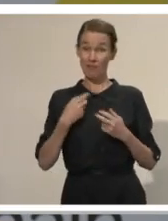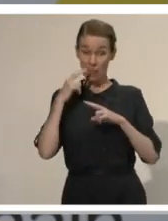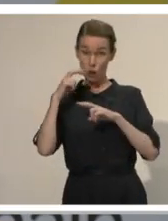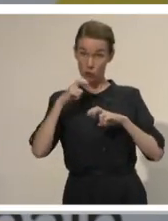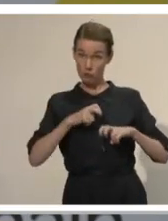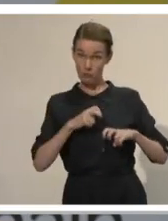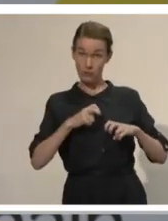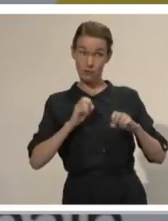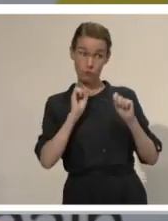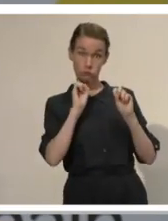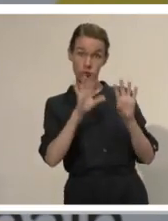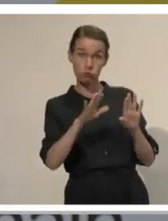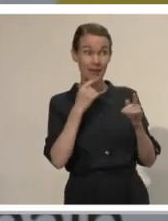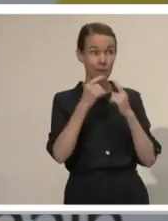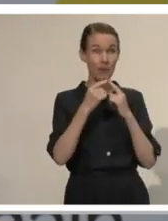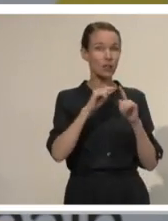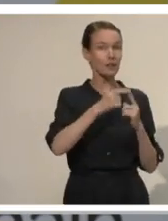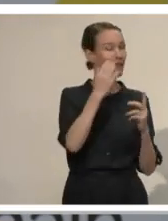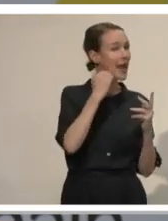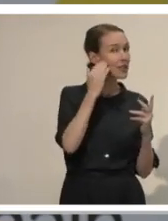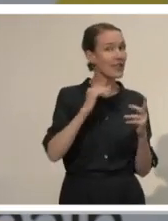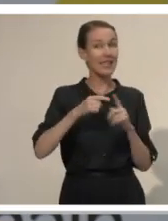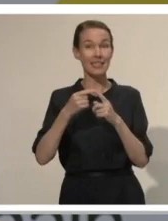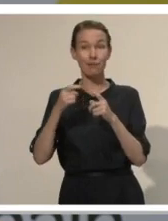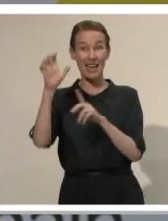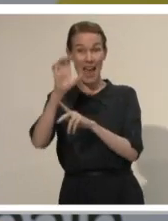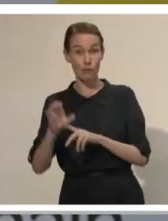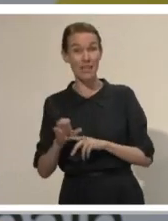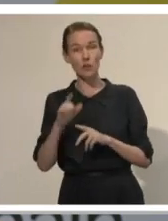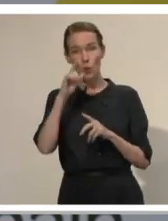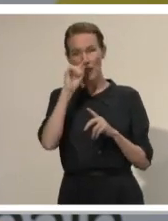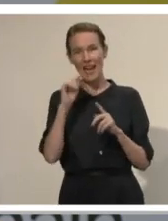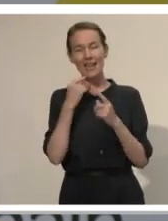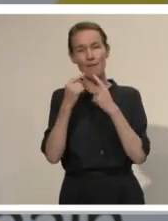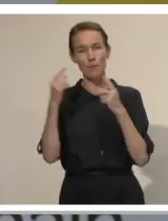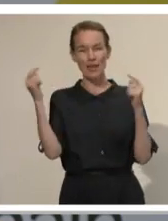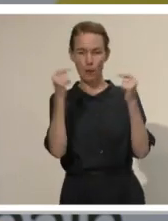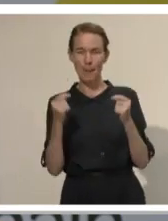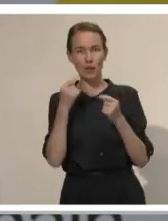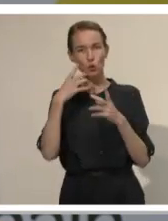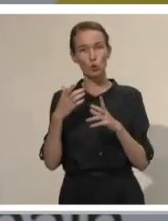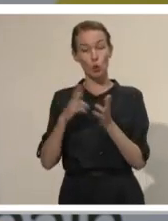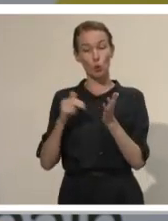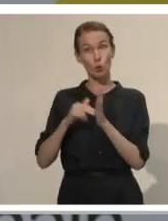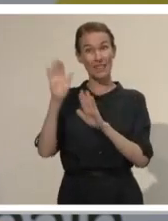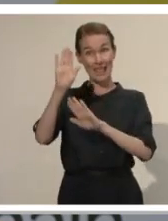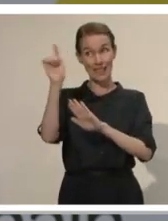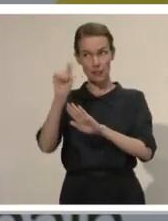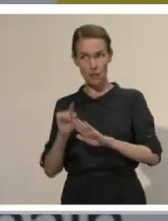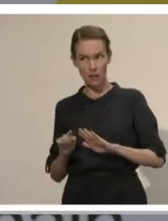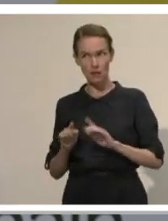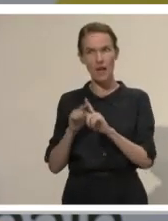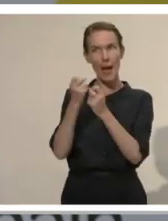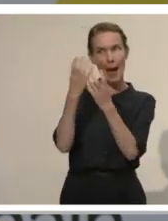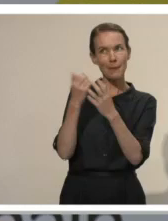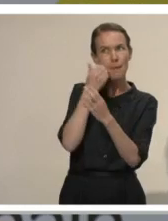region, and we can go further and do the breakdown by region, acknowledging that in some of the regions the numbers are relatively small, so the breakdowns